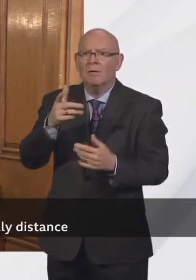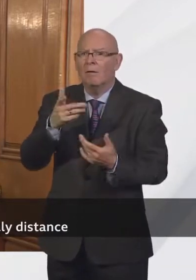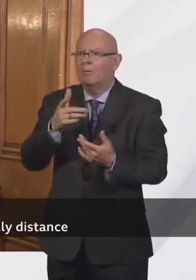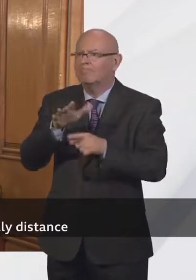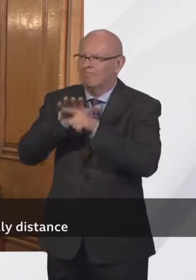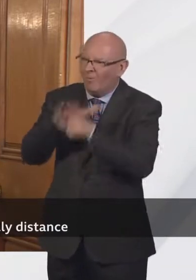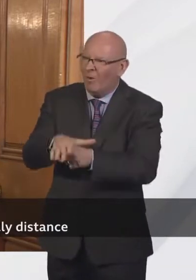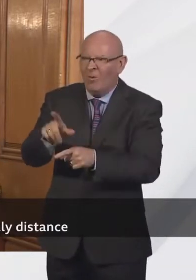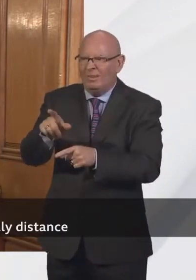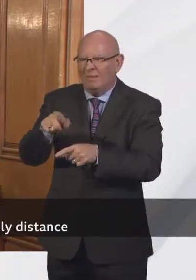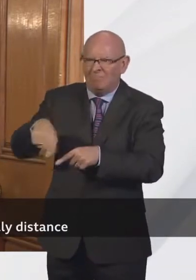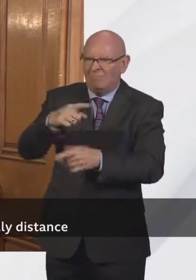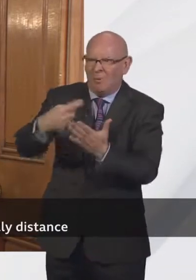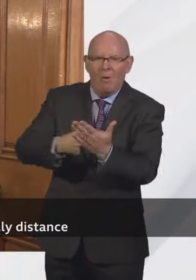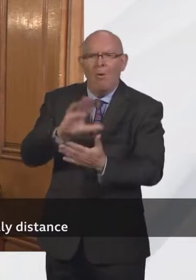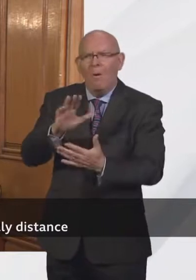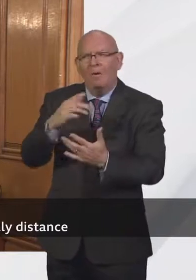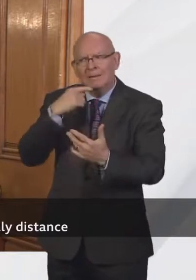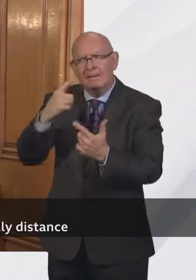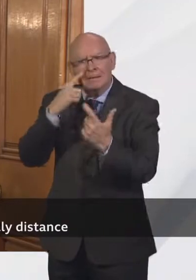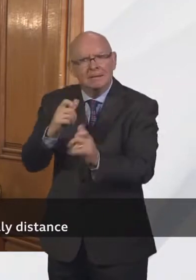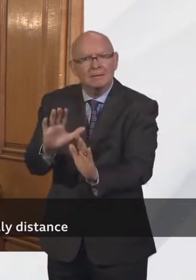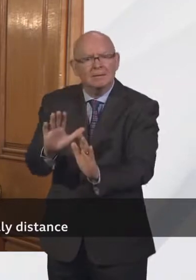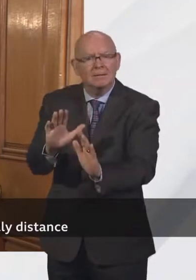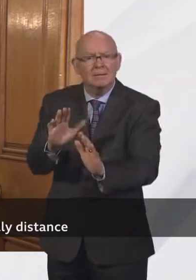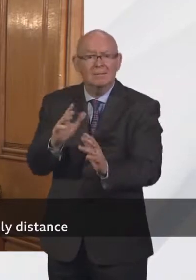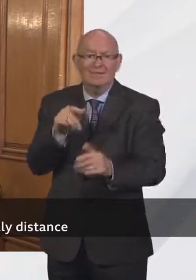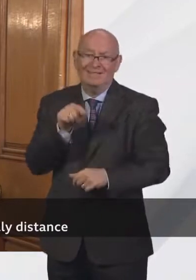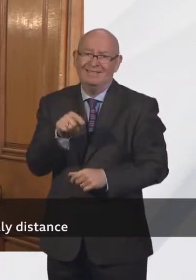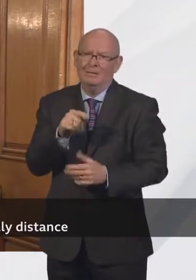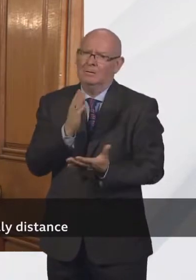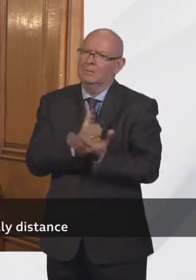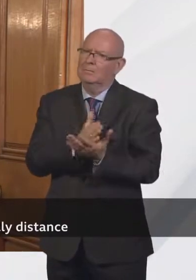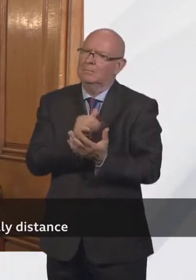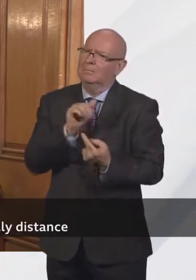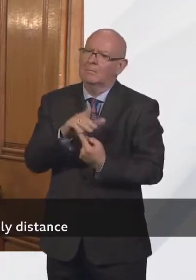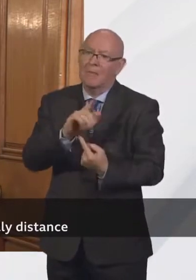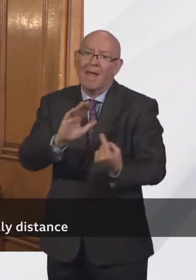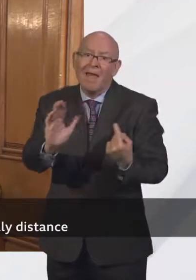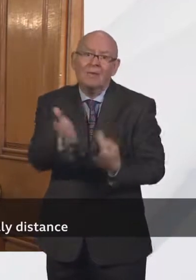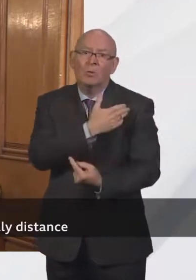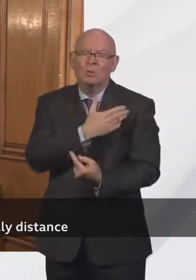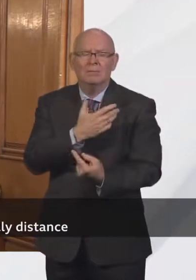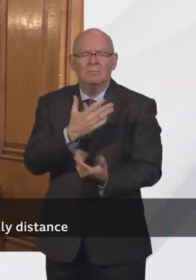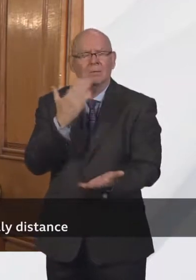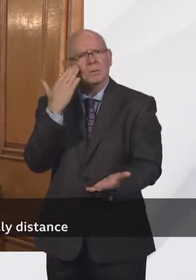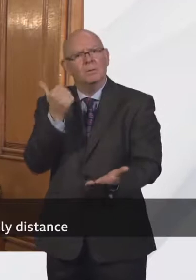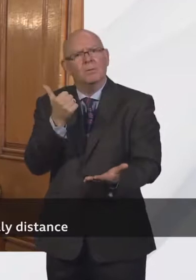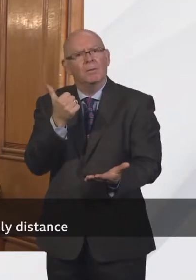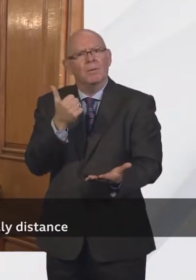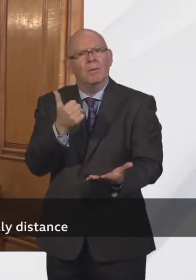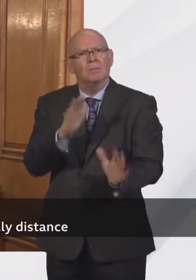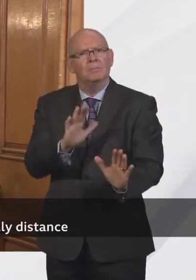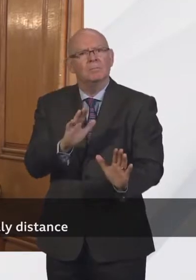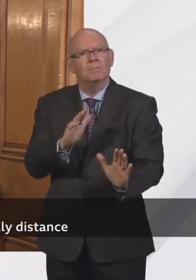be possible for the police to break up large and irresponsible gatherings, but neither the